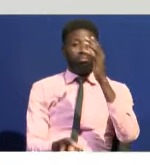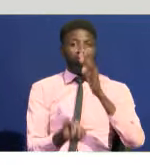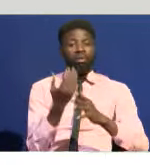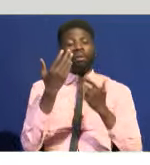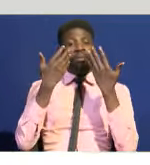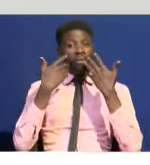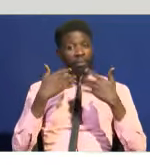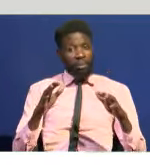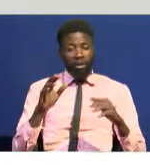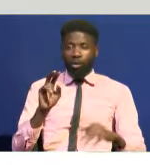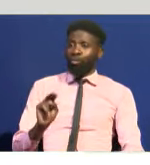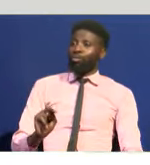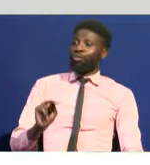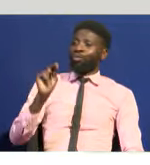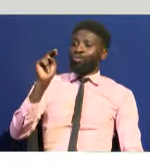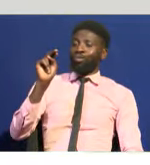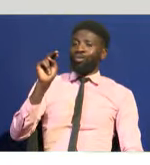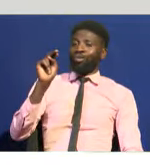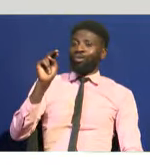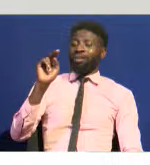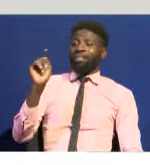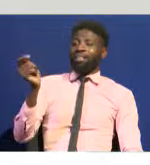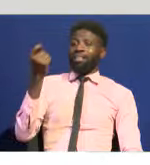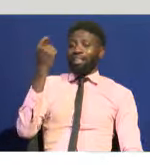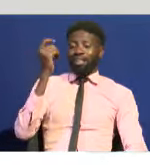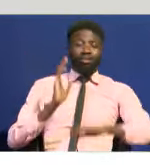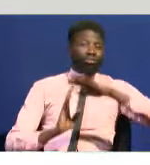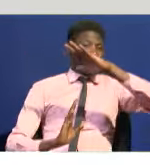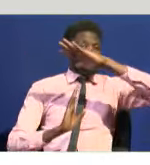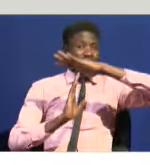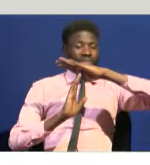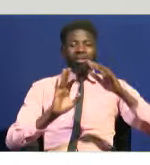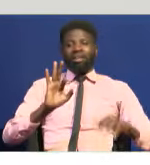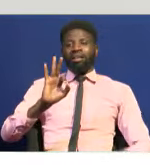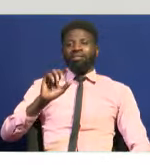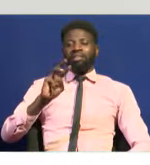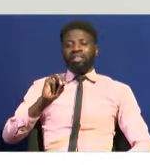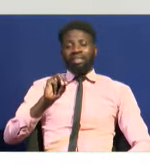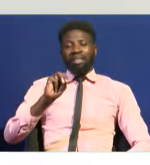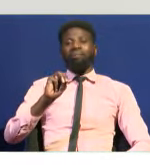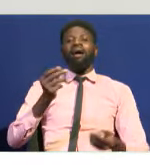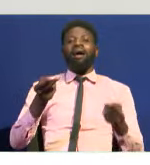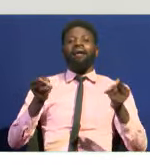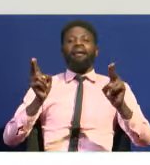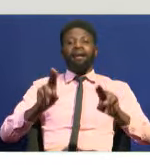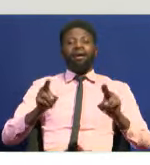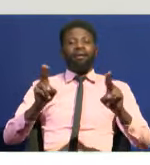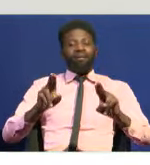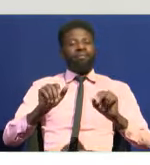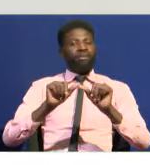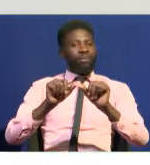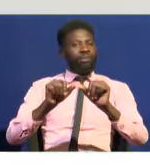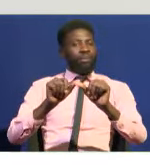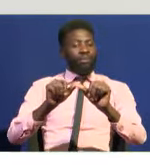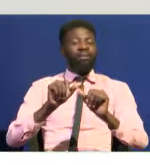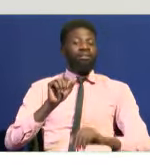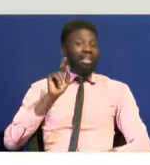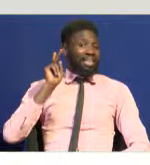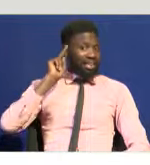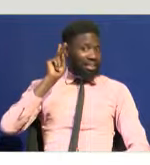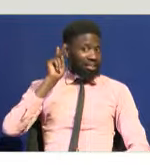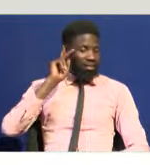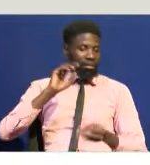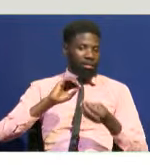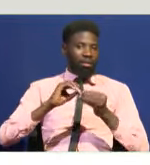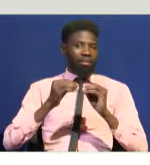actually leading in the burden when it comes to matters of FGM cases that are reported, with Kisii coming in at